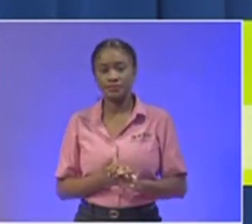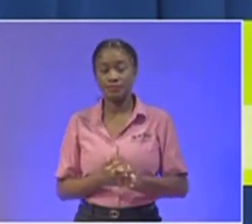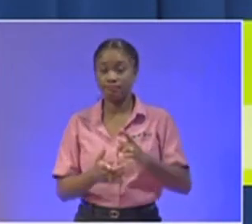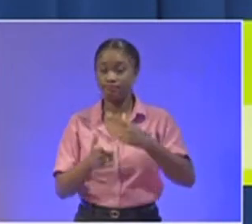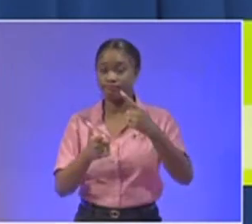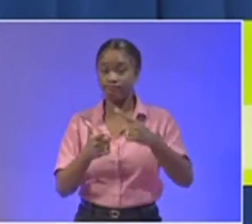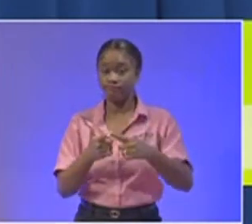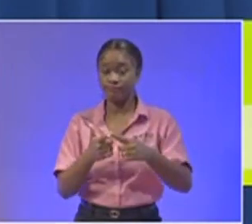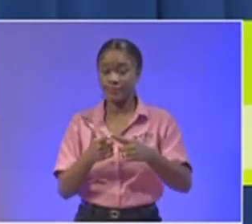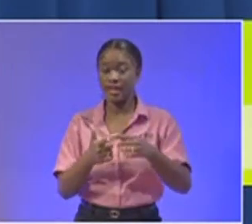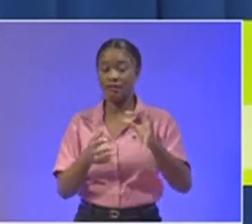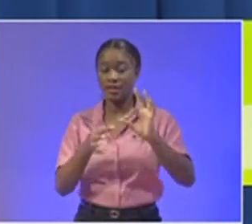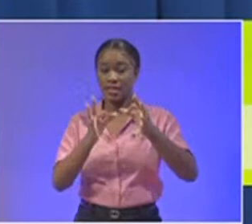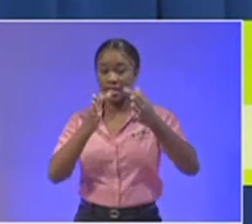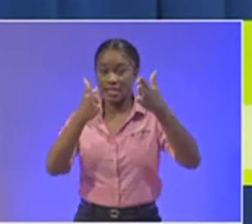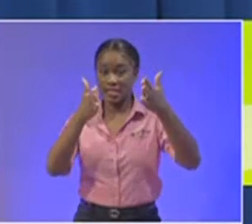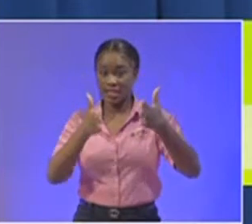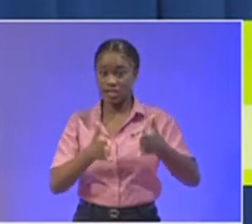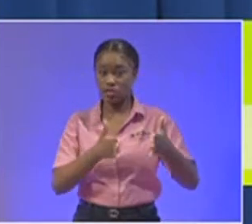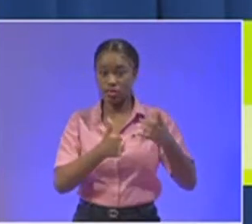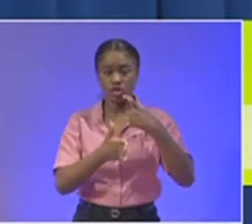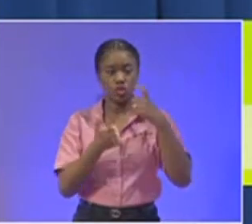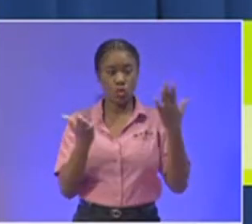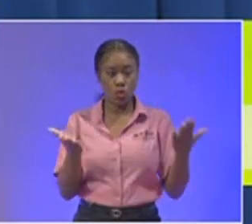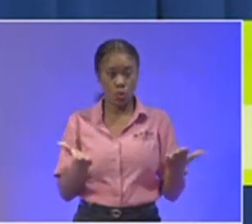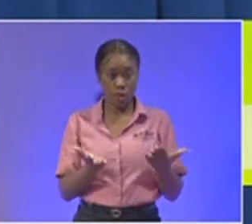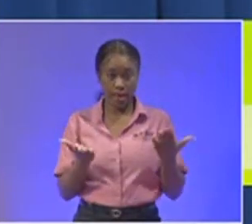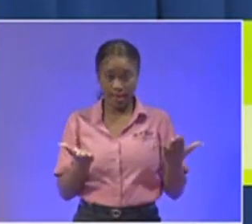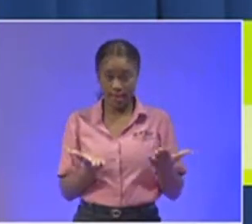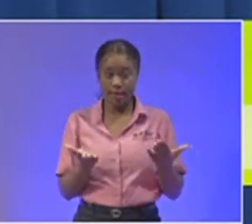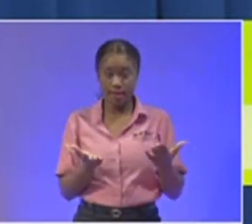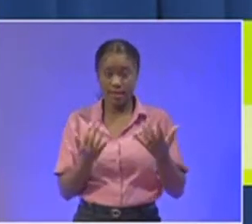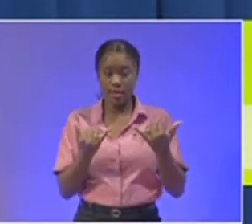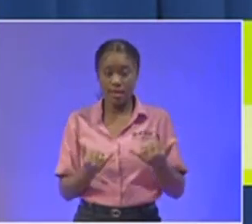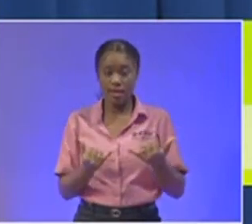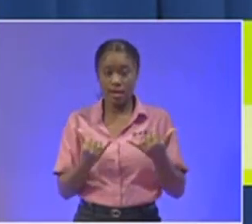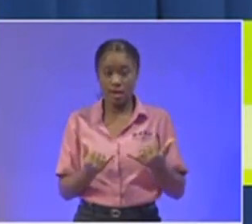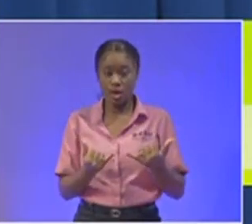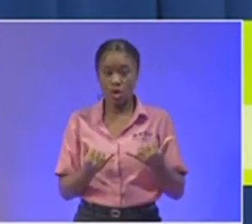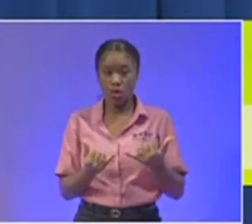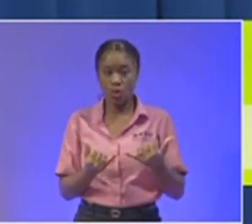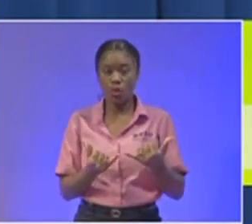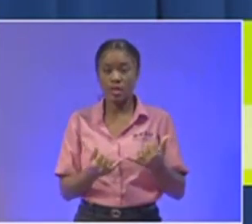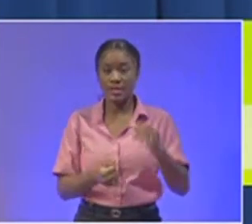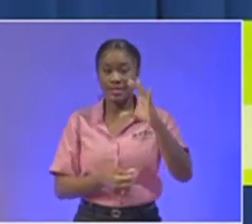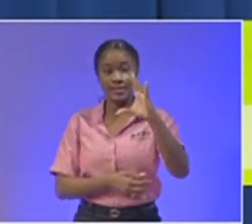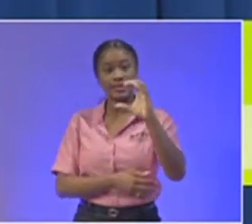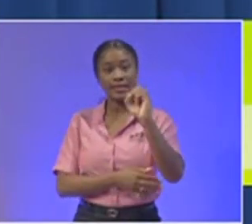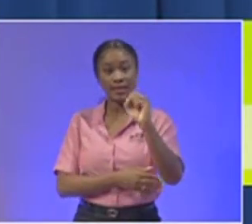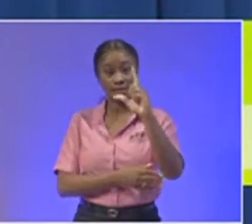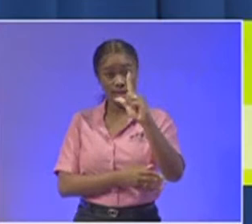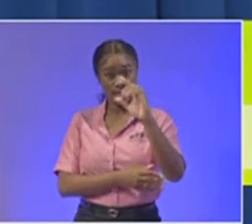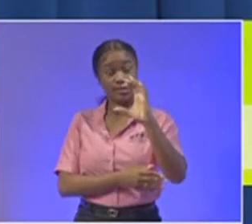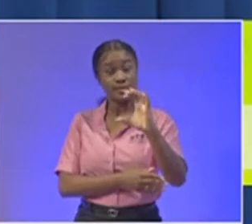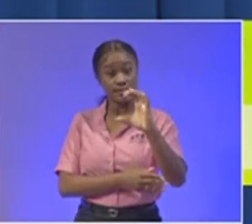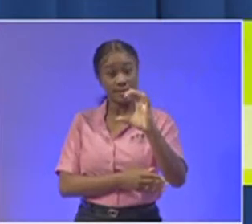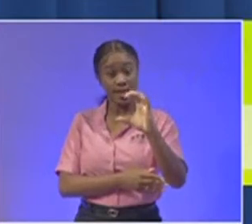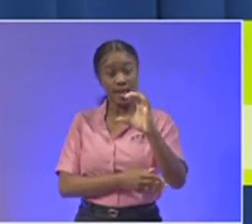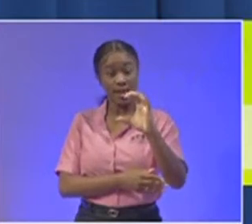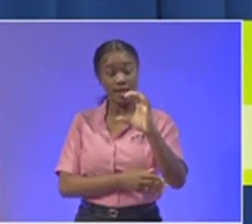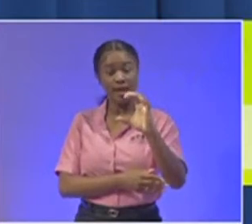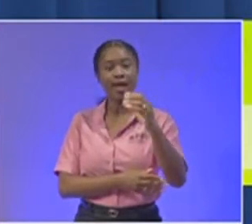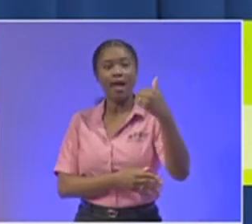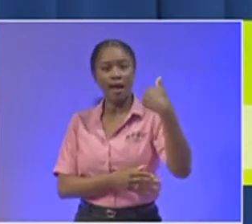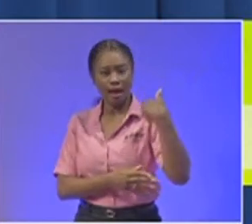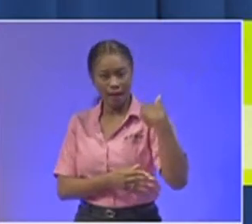And then, of course, the interpreters who are here, I think that the organization they work for, they also provide Caribbean Sign Language